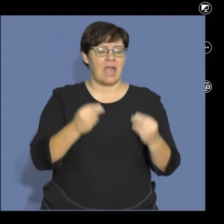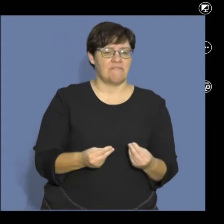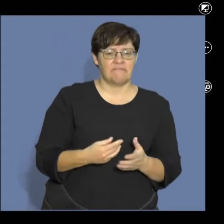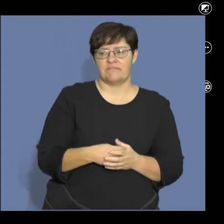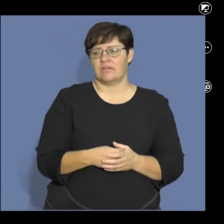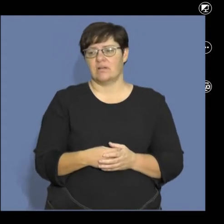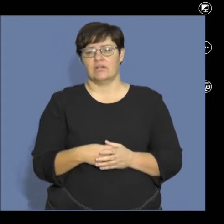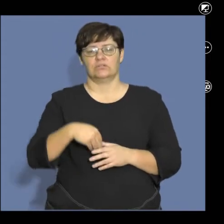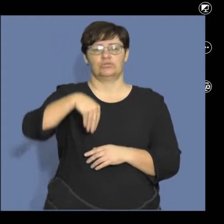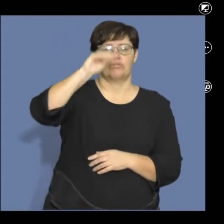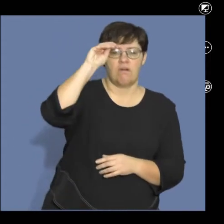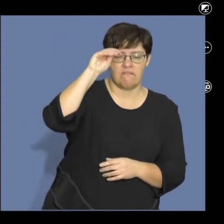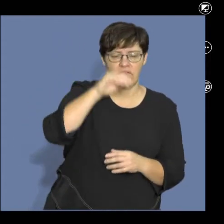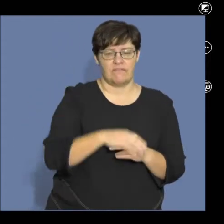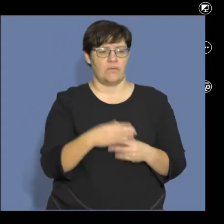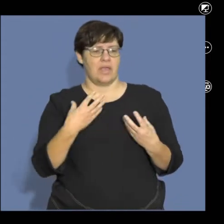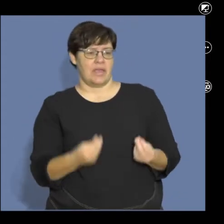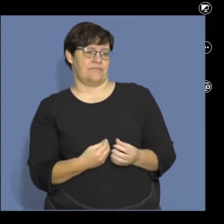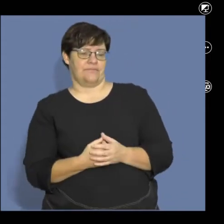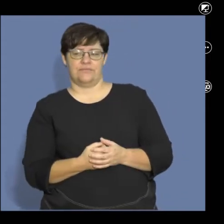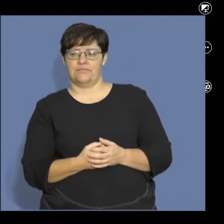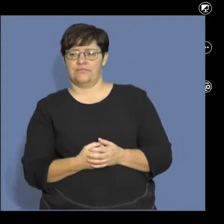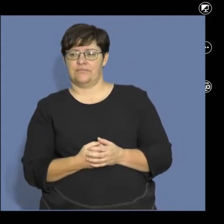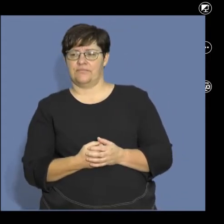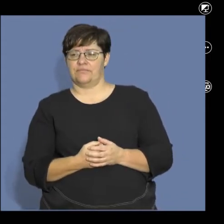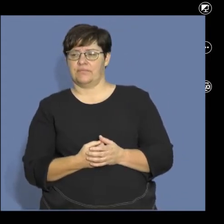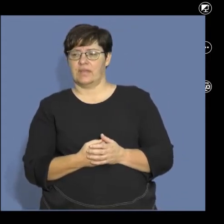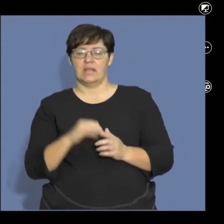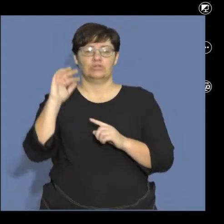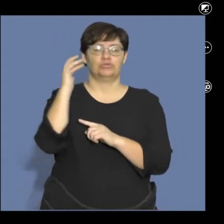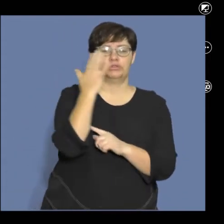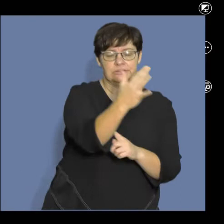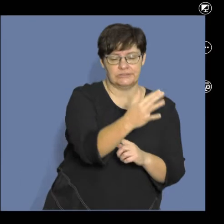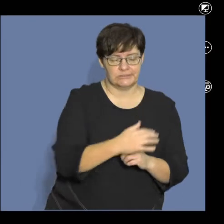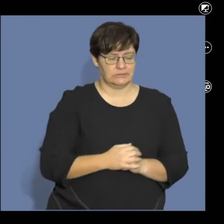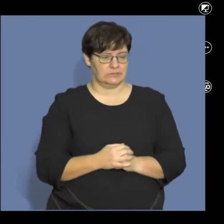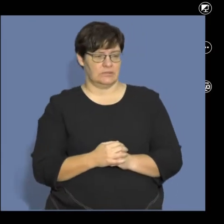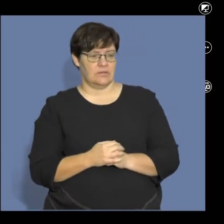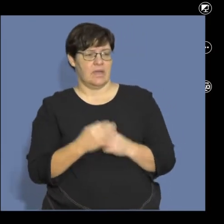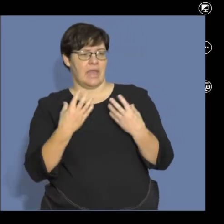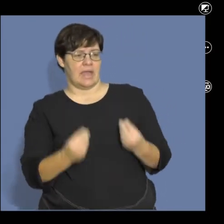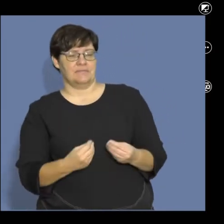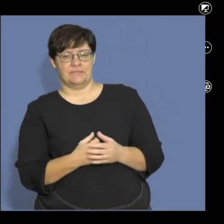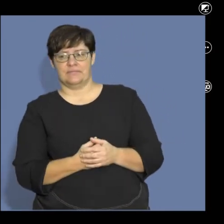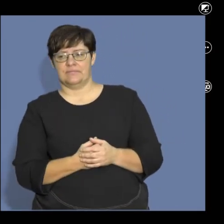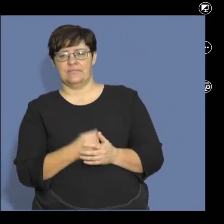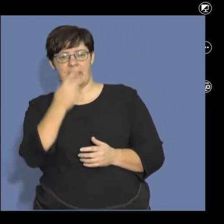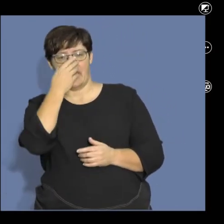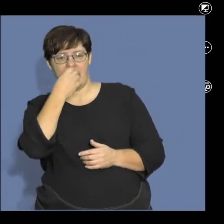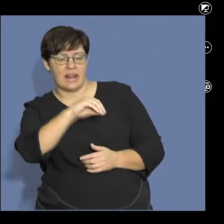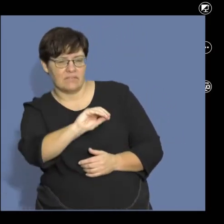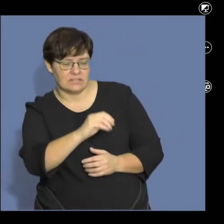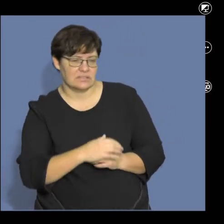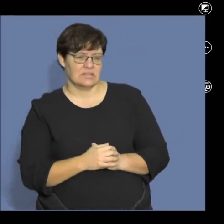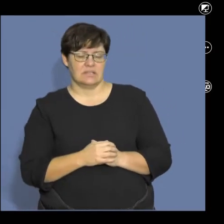a population of giraffe. We have a population of acacia trees. We have a population of